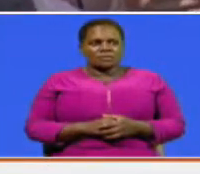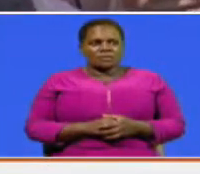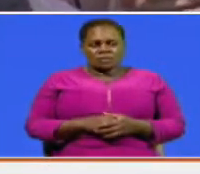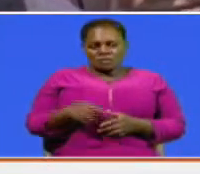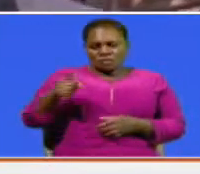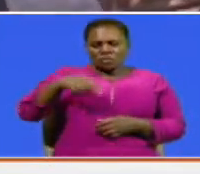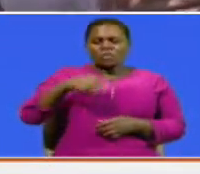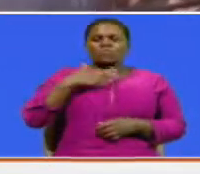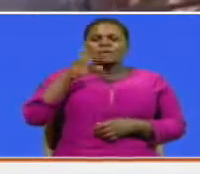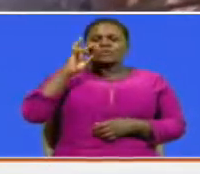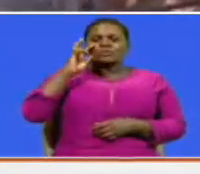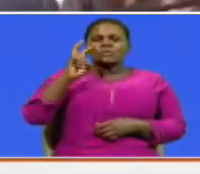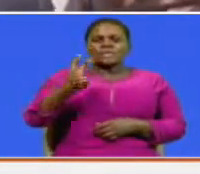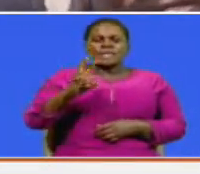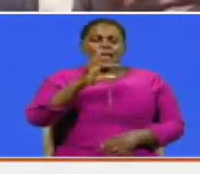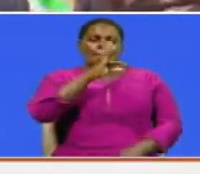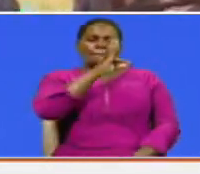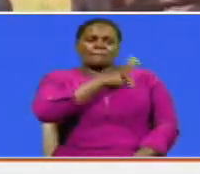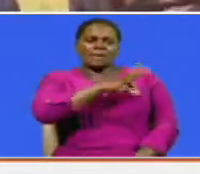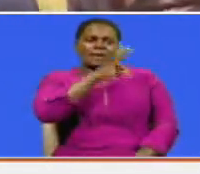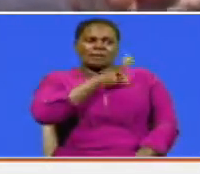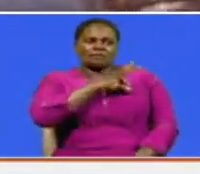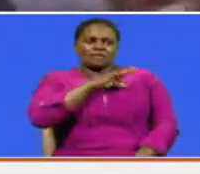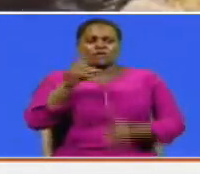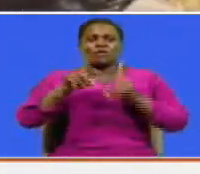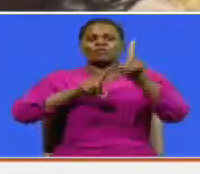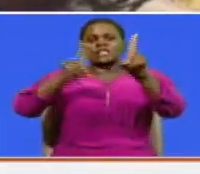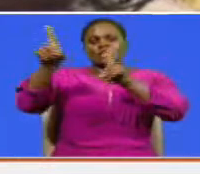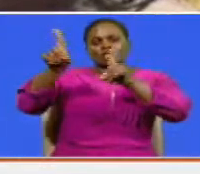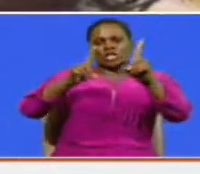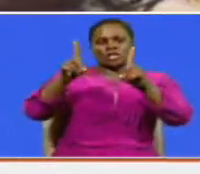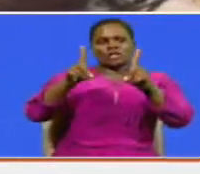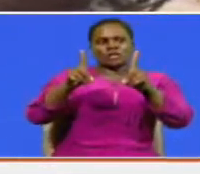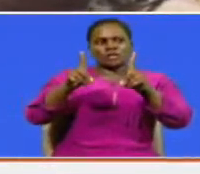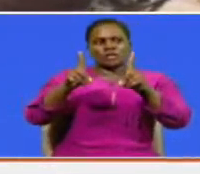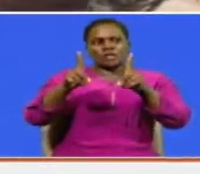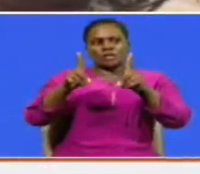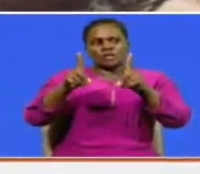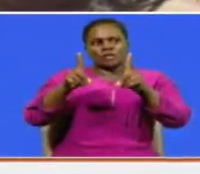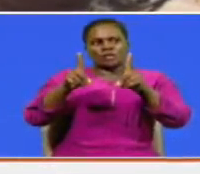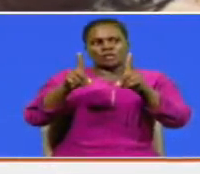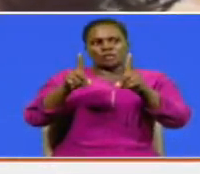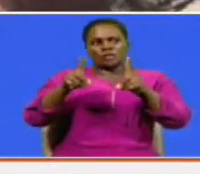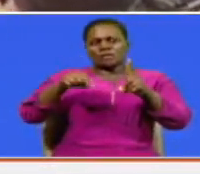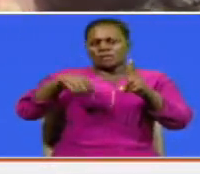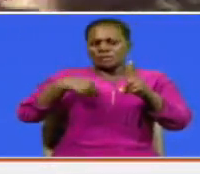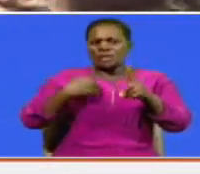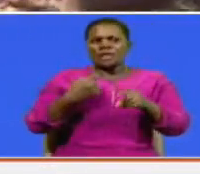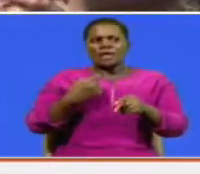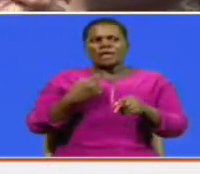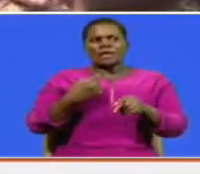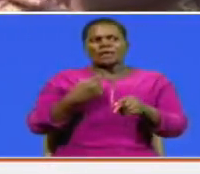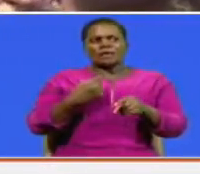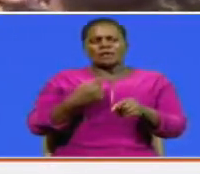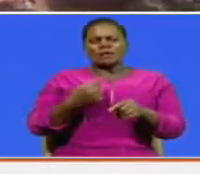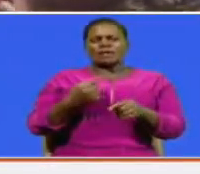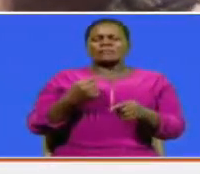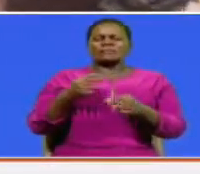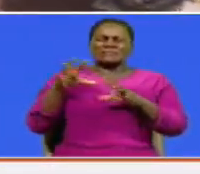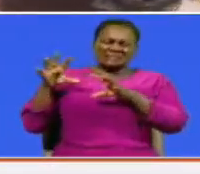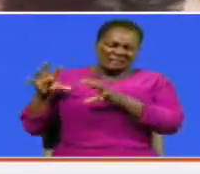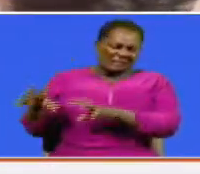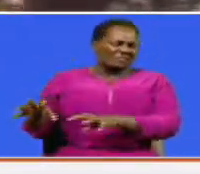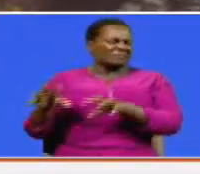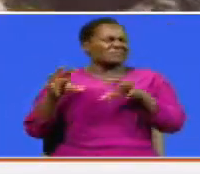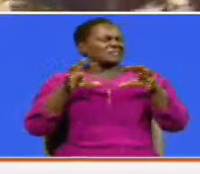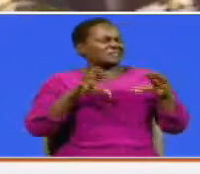We are here to see the fruits of that judgment. Hatutaki polisi tena. Tumesha kula tia gas, kila mwaka